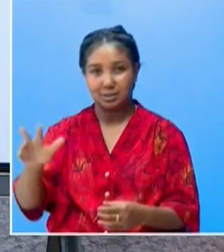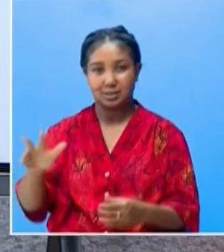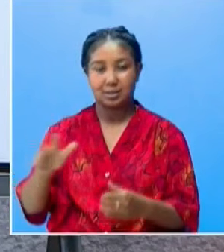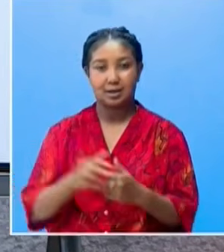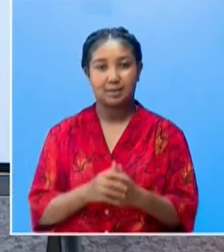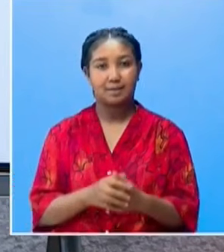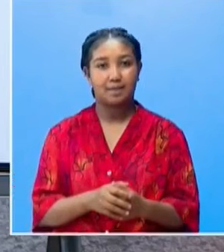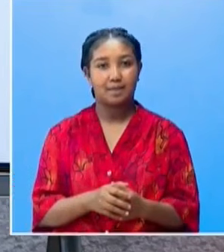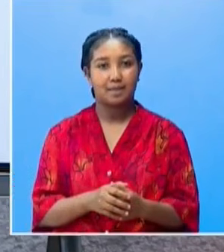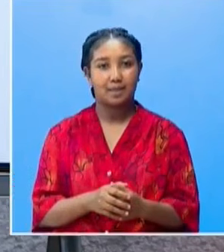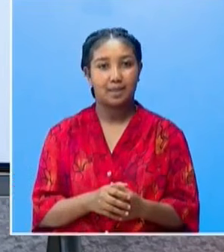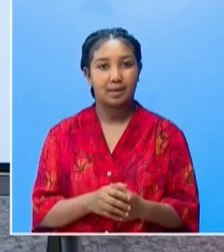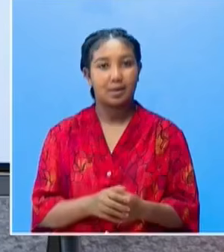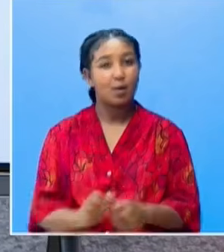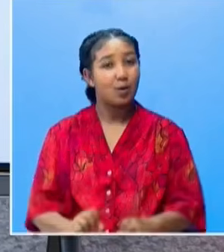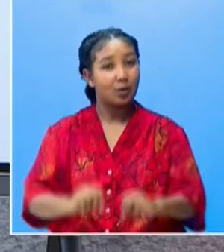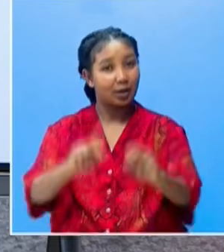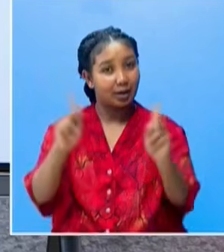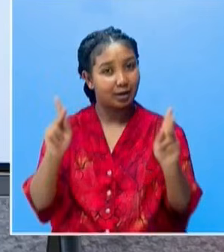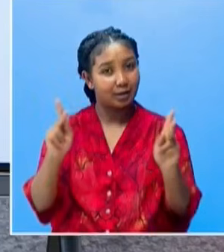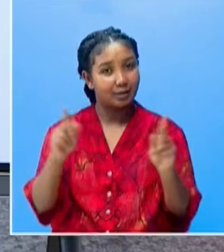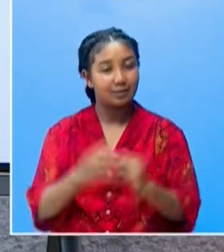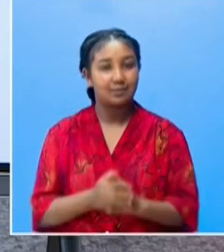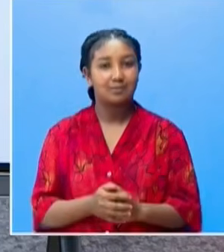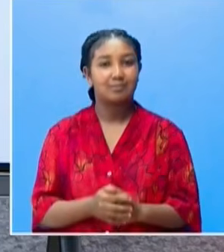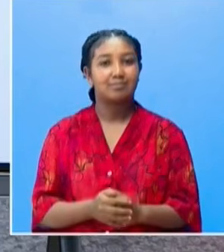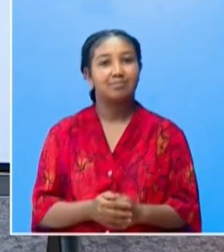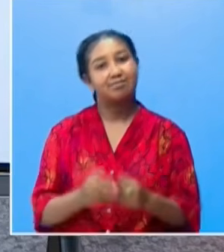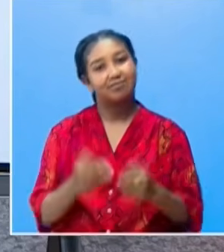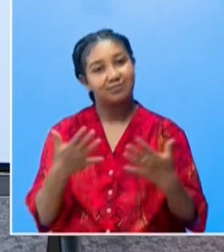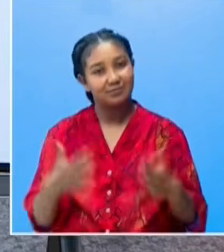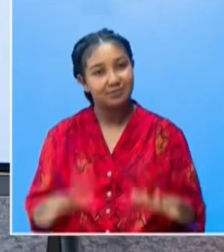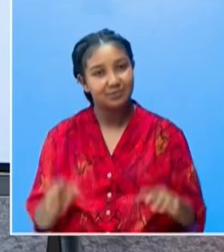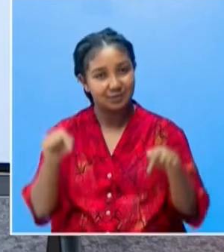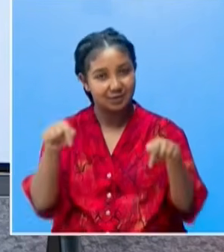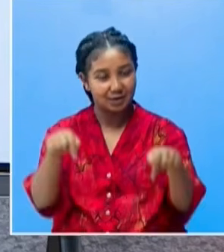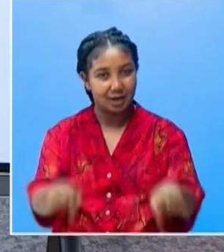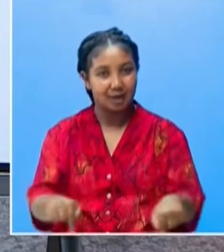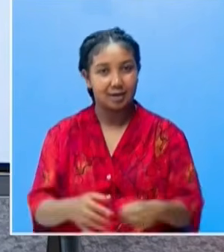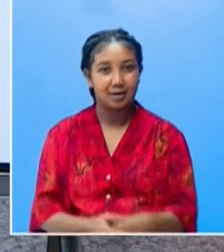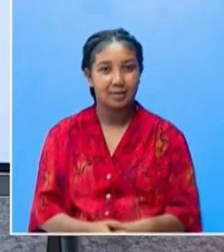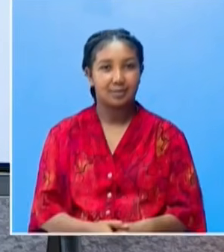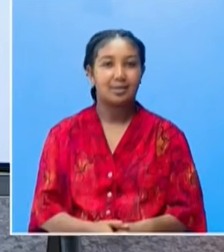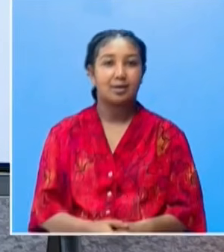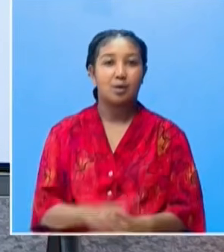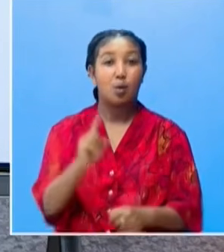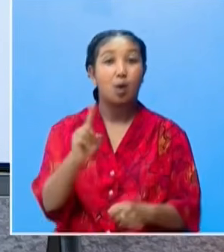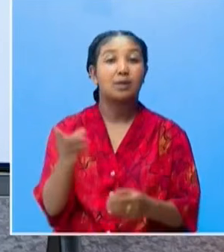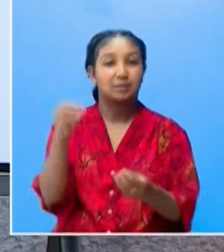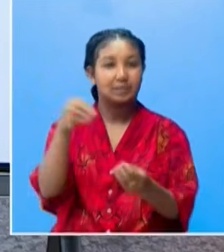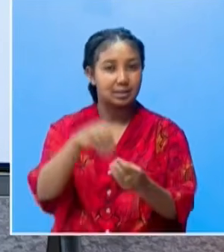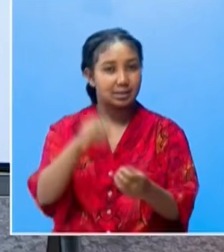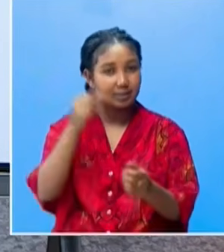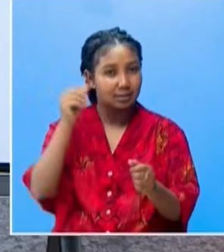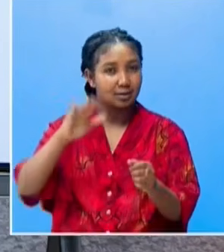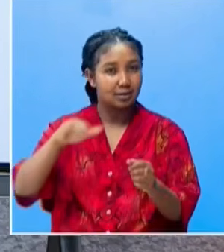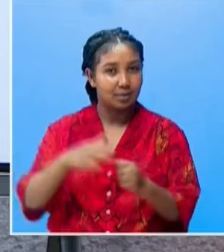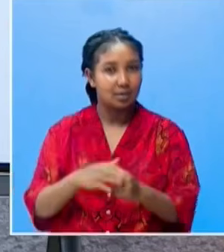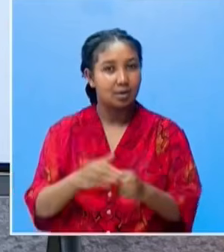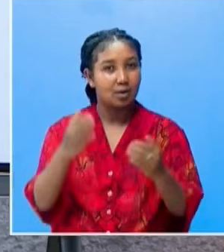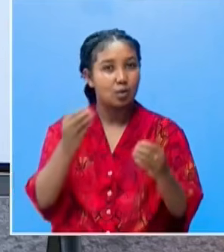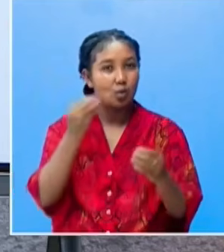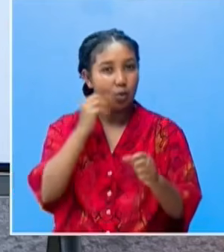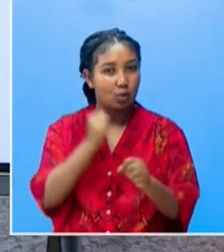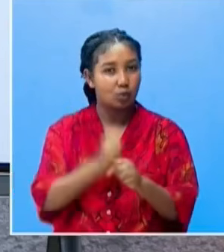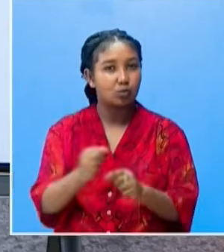verb 3. Okay? That's all what I have for today, but one more thing remained, a homework